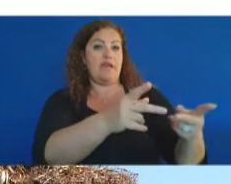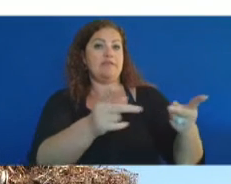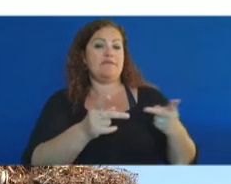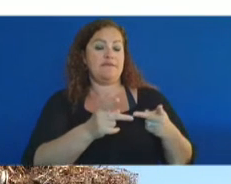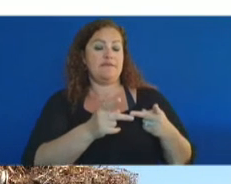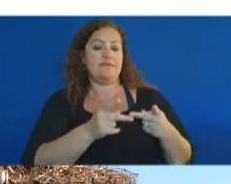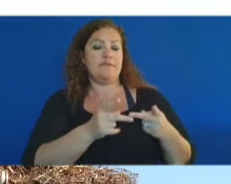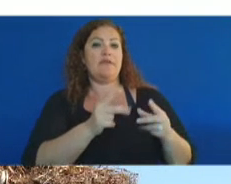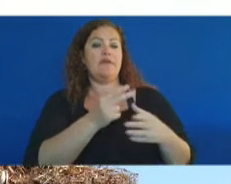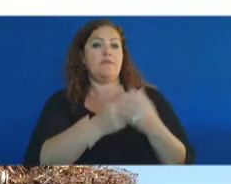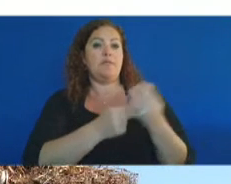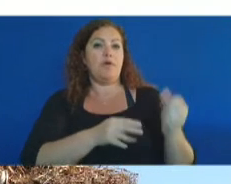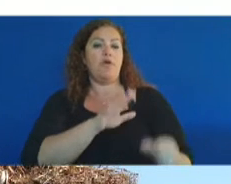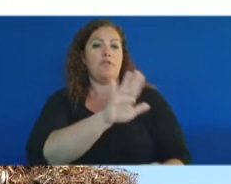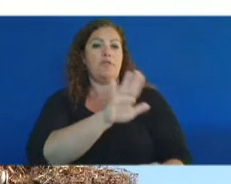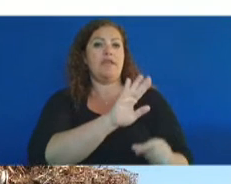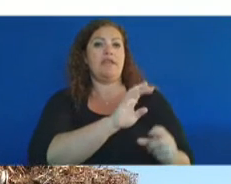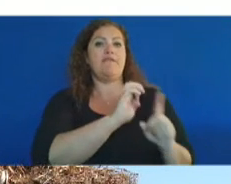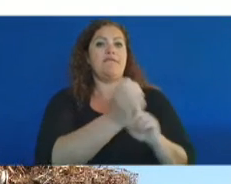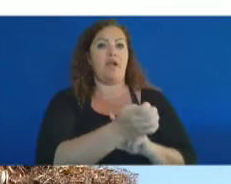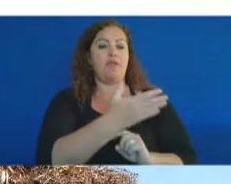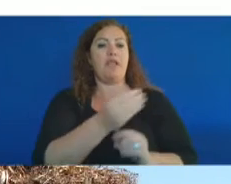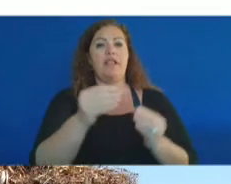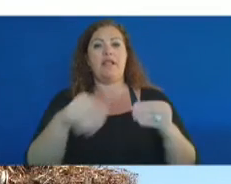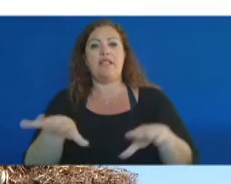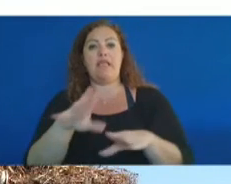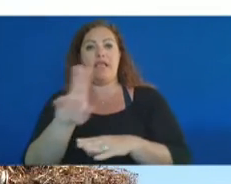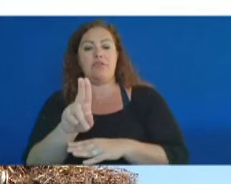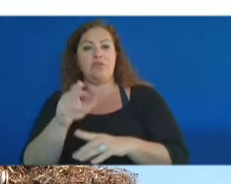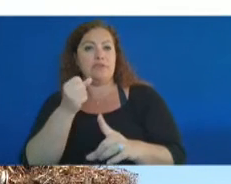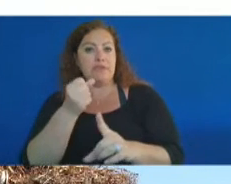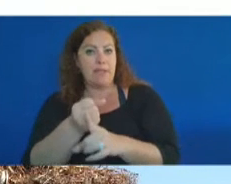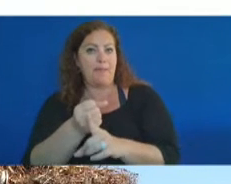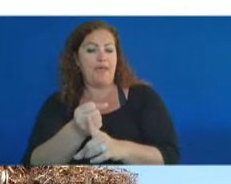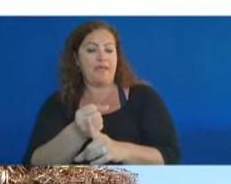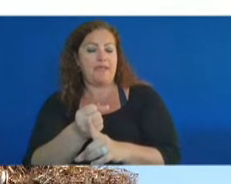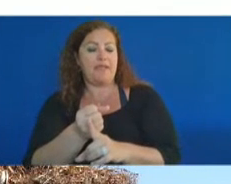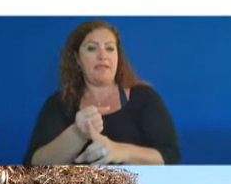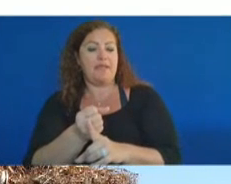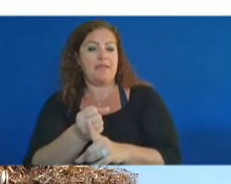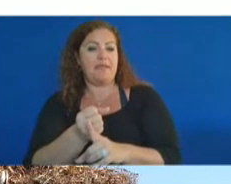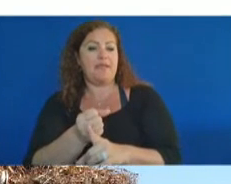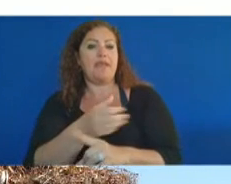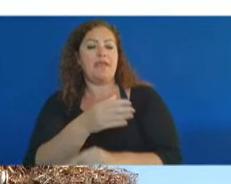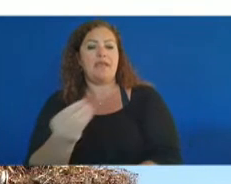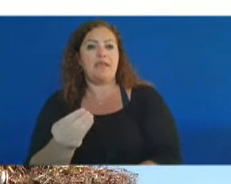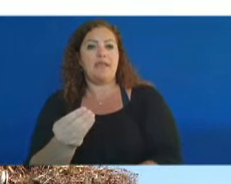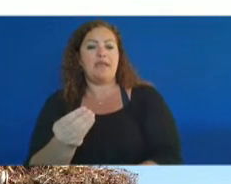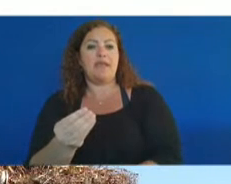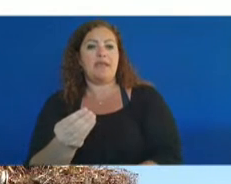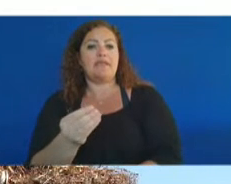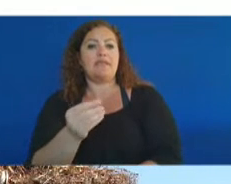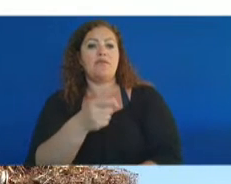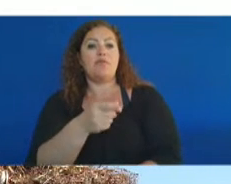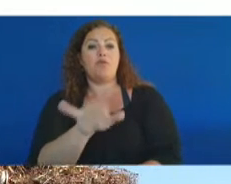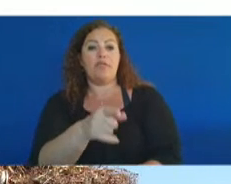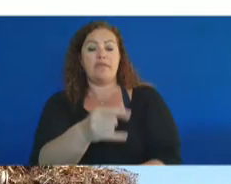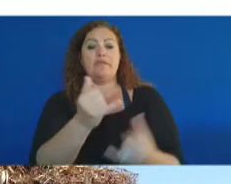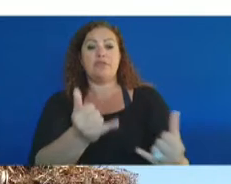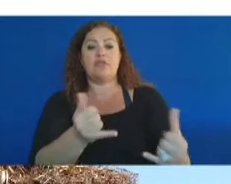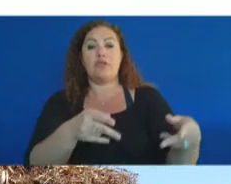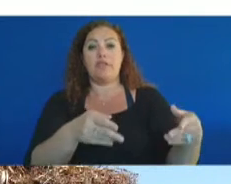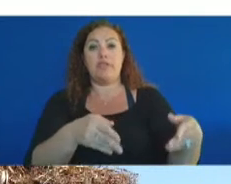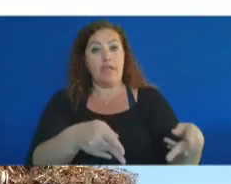um both its environmental and land use impacts um and with as this is currently allowed in all